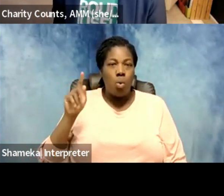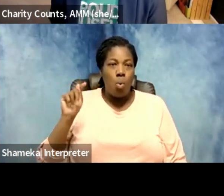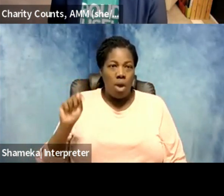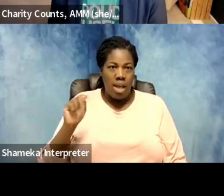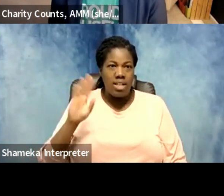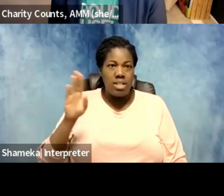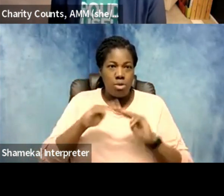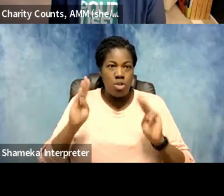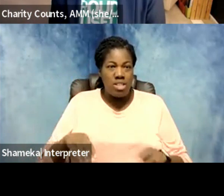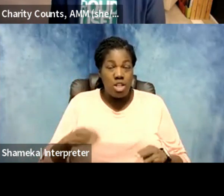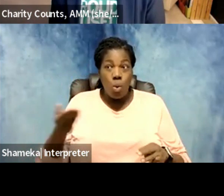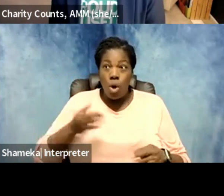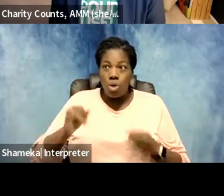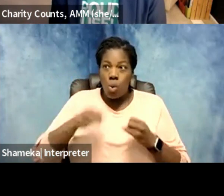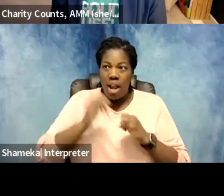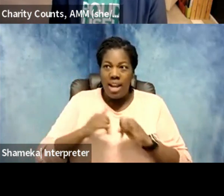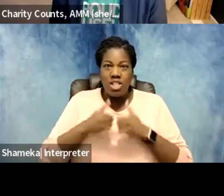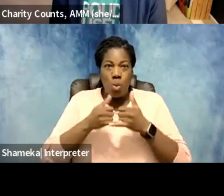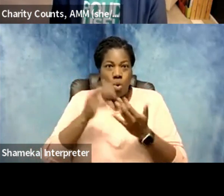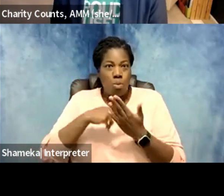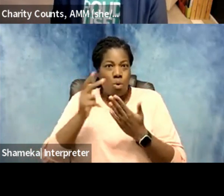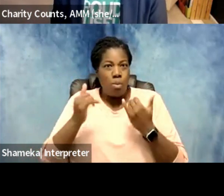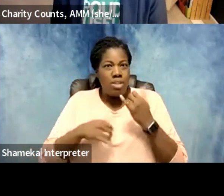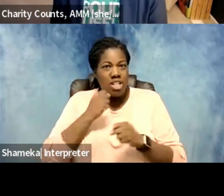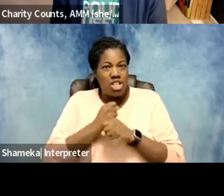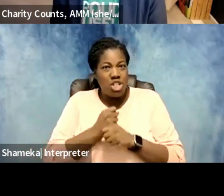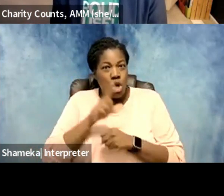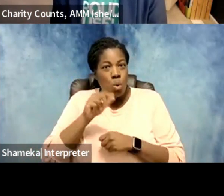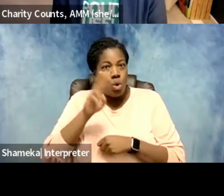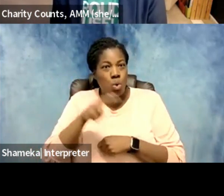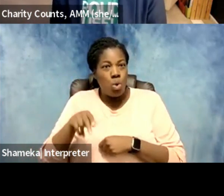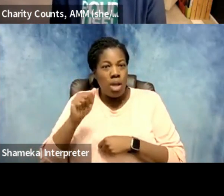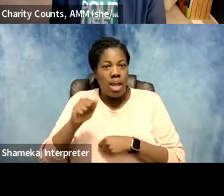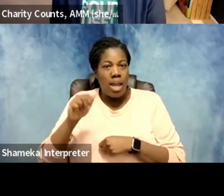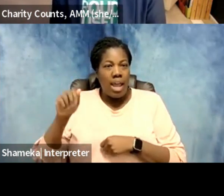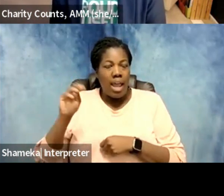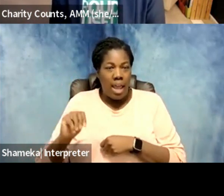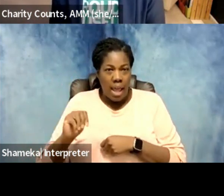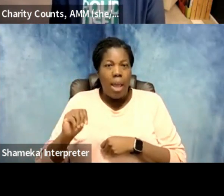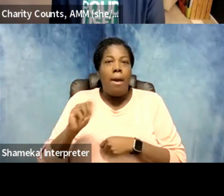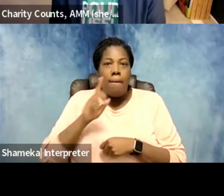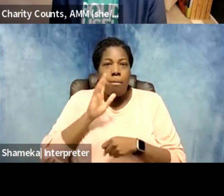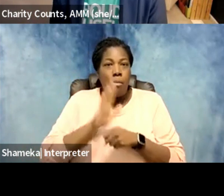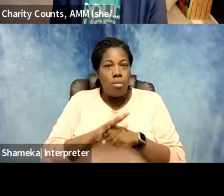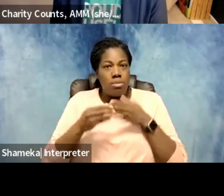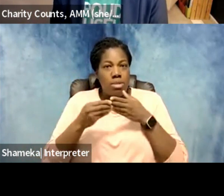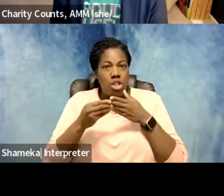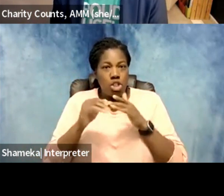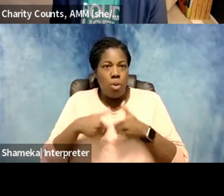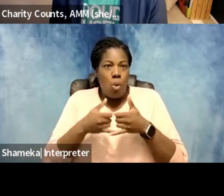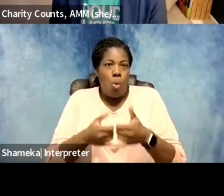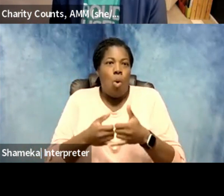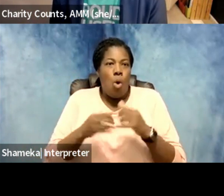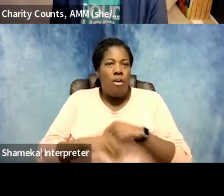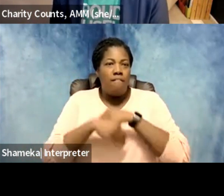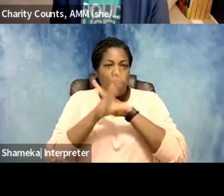last awards program of the year, our 2022 AMM Promising Leadership Award virtual celebration event in honor